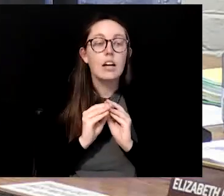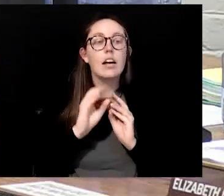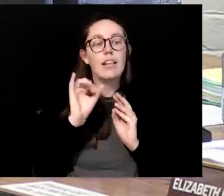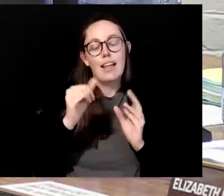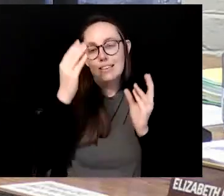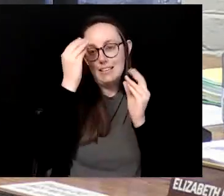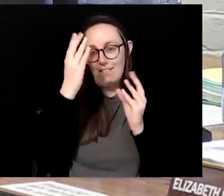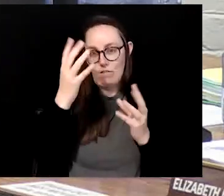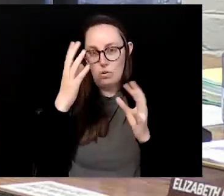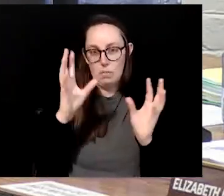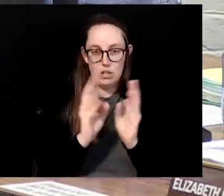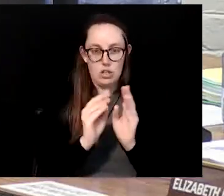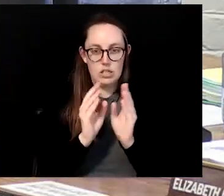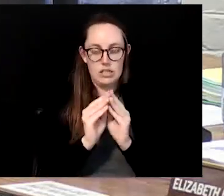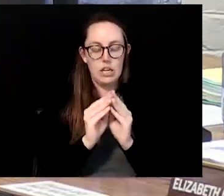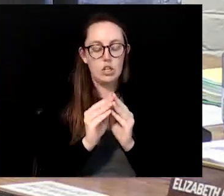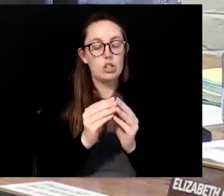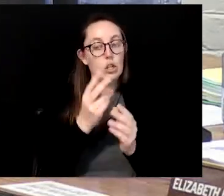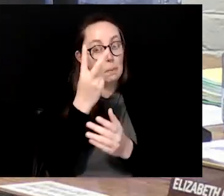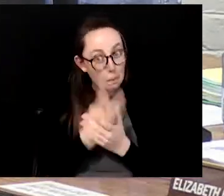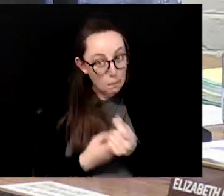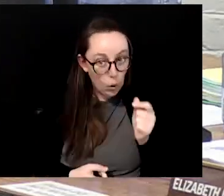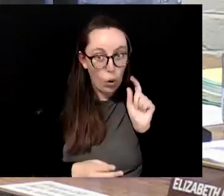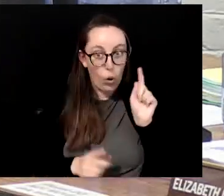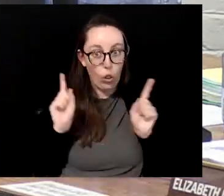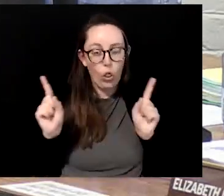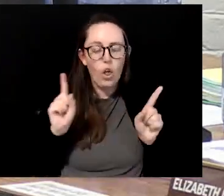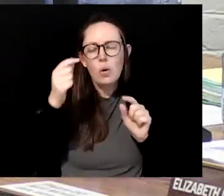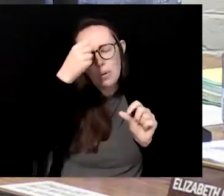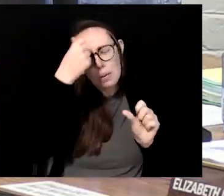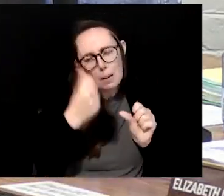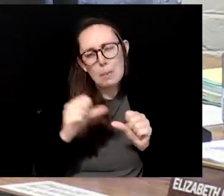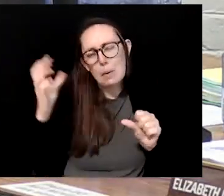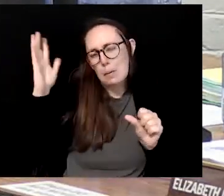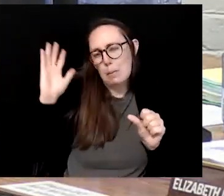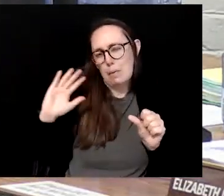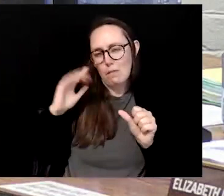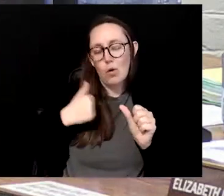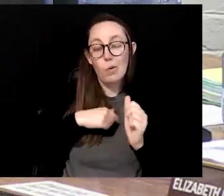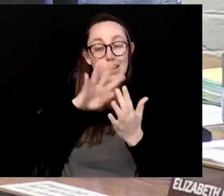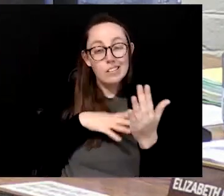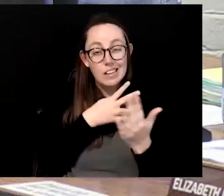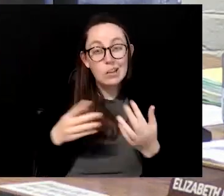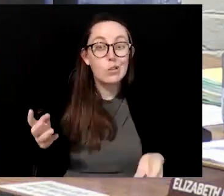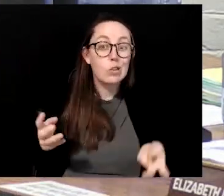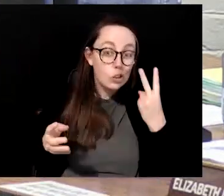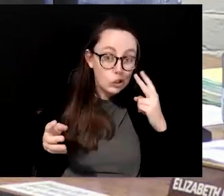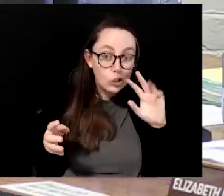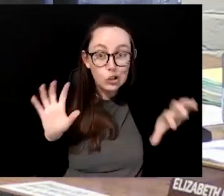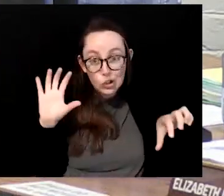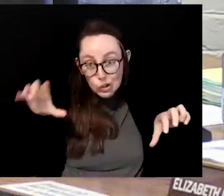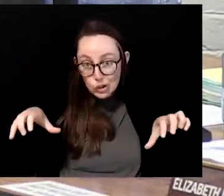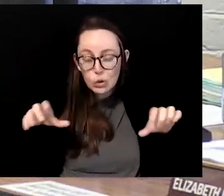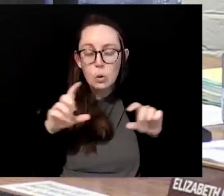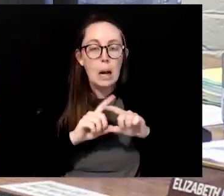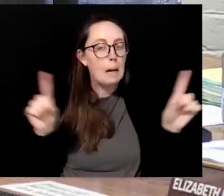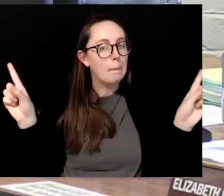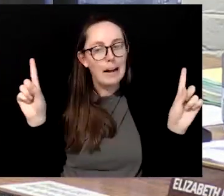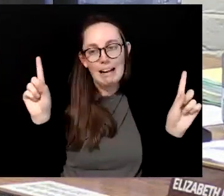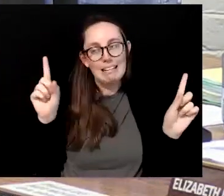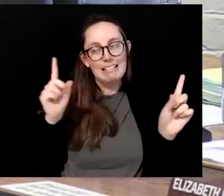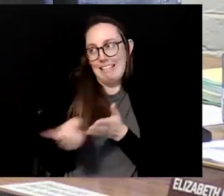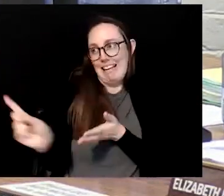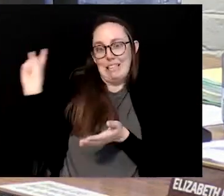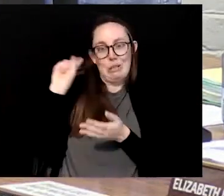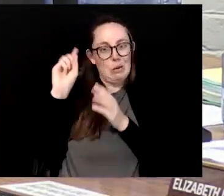because of the weather last week now we have one big one so we're going to be discussing all of the Articles and that includes the bond votes so it's going to be a